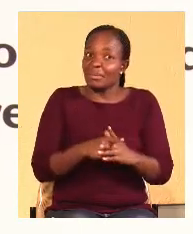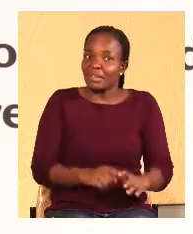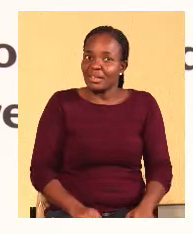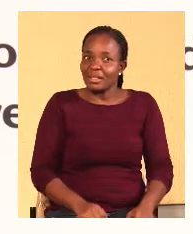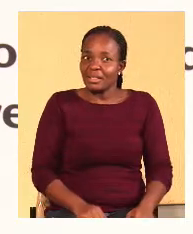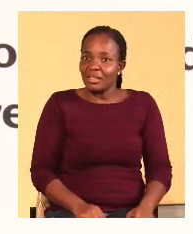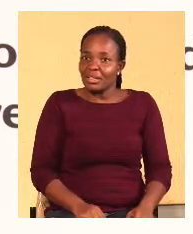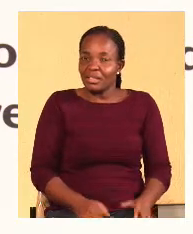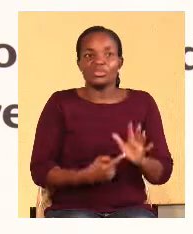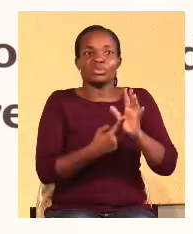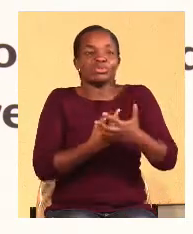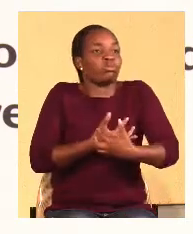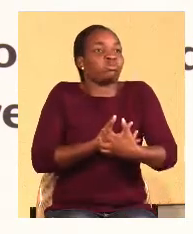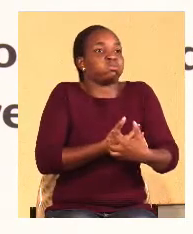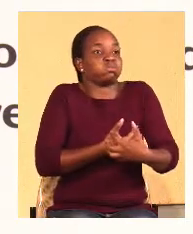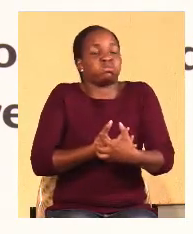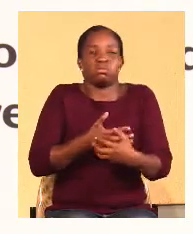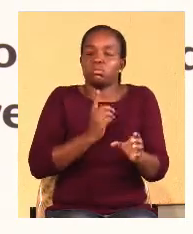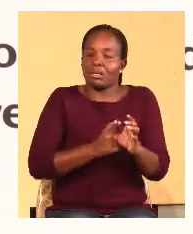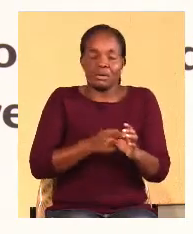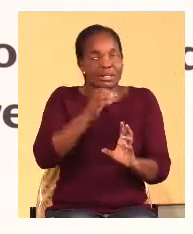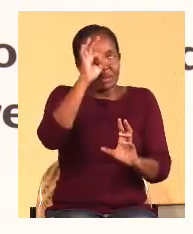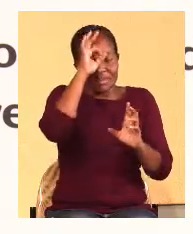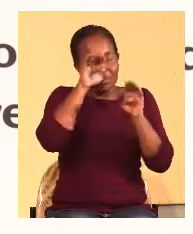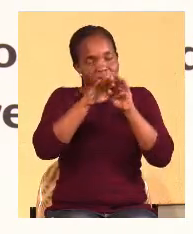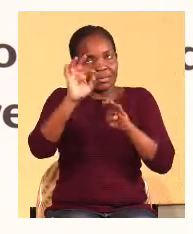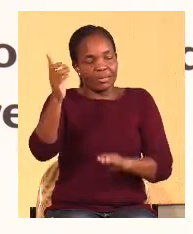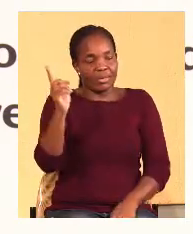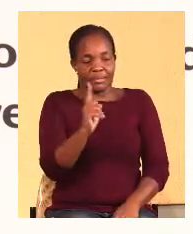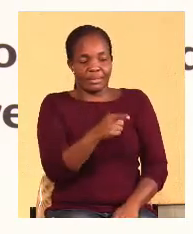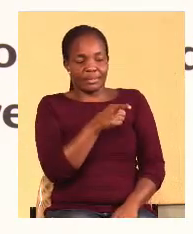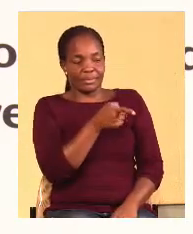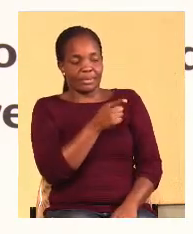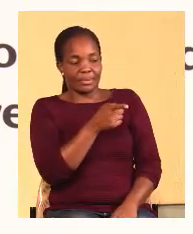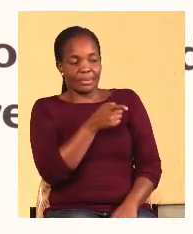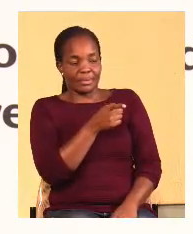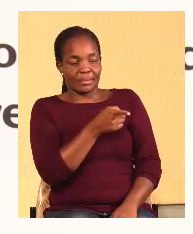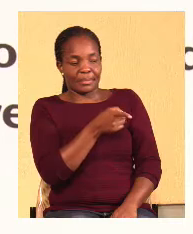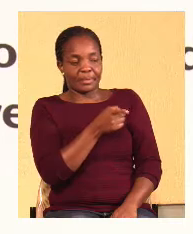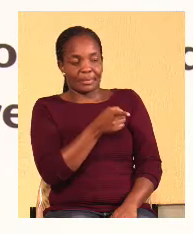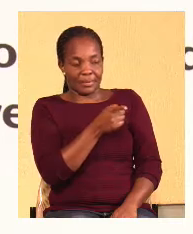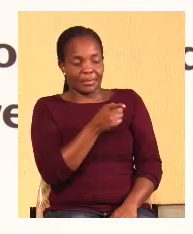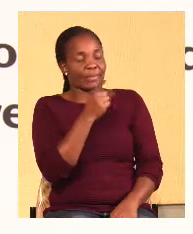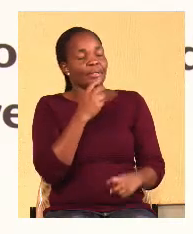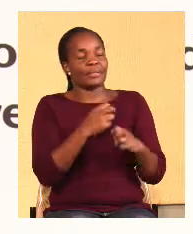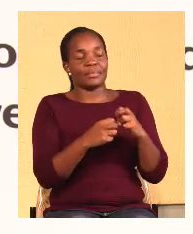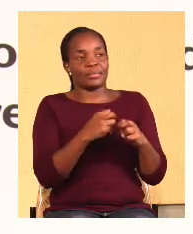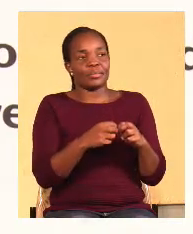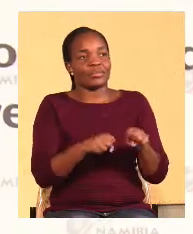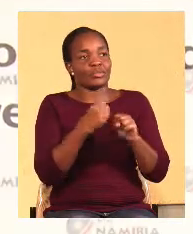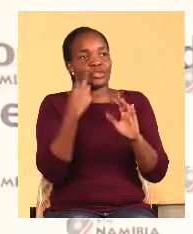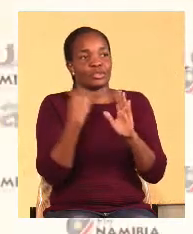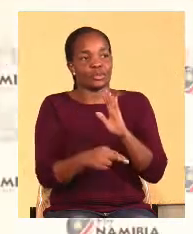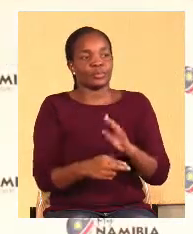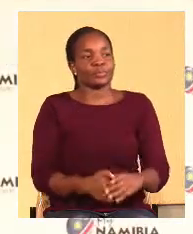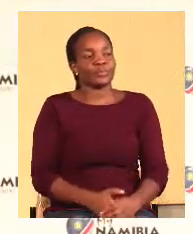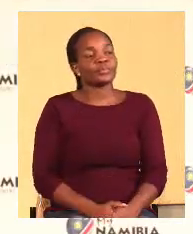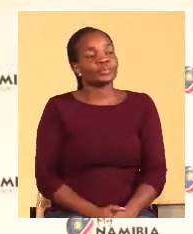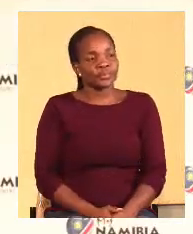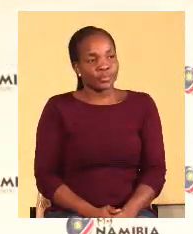be able to understand that. And the police would have the right to believe that that is potentially committing an offense. There was also another question